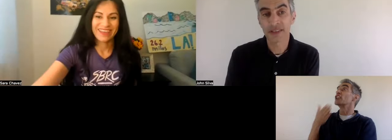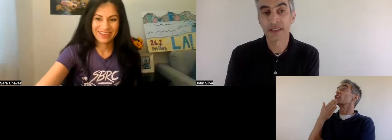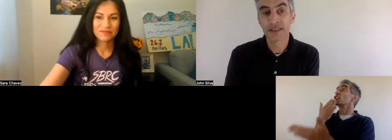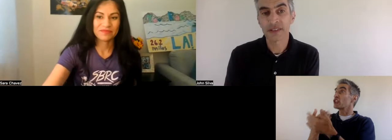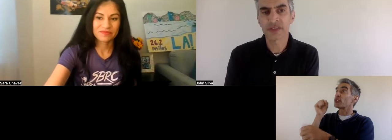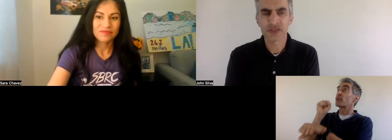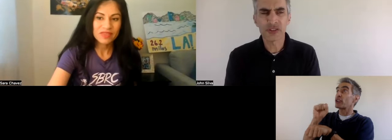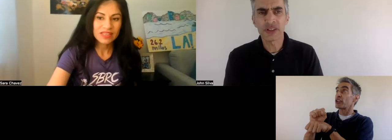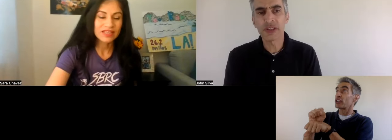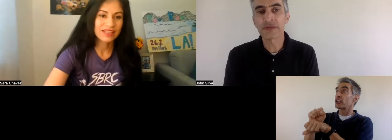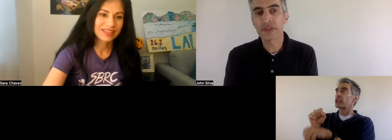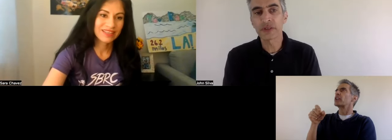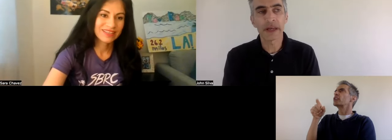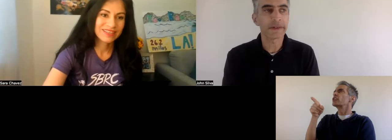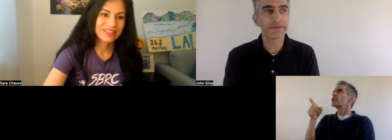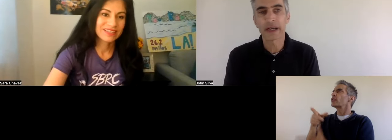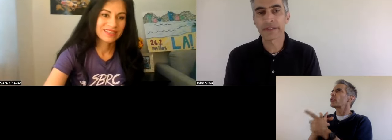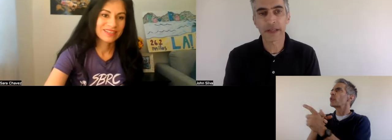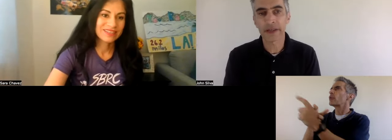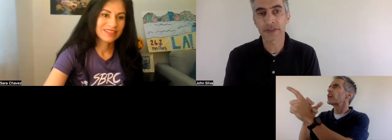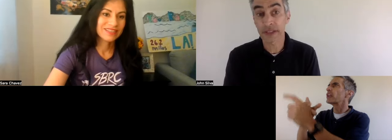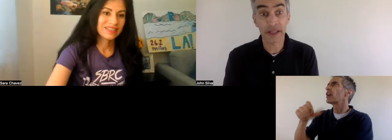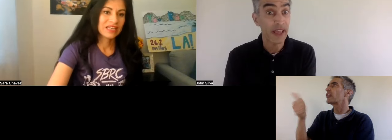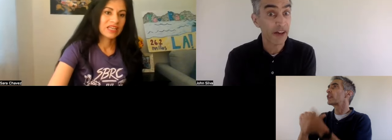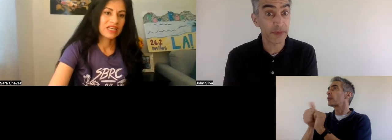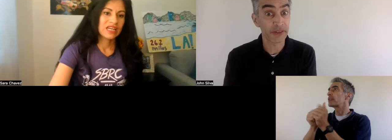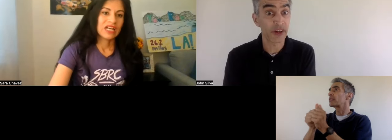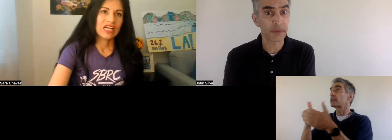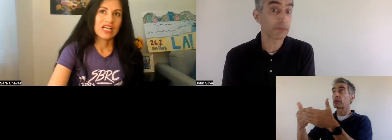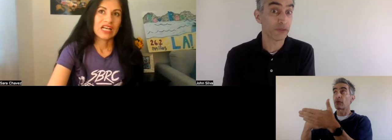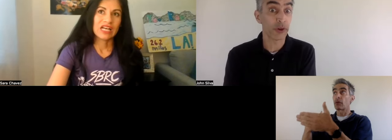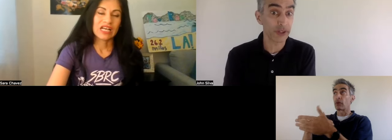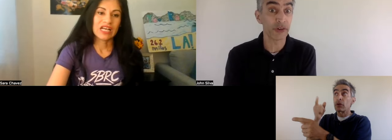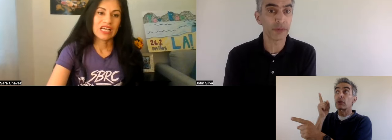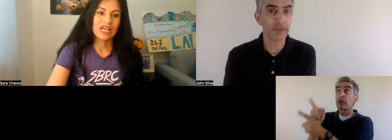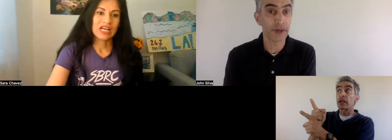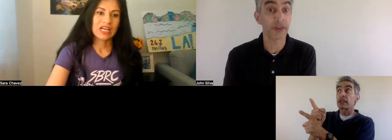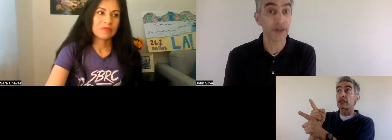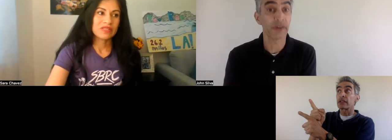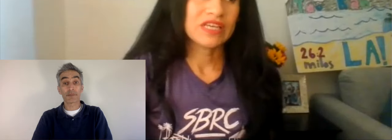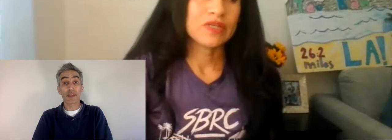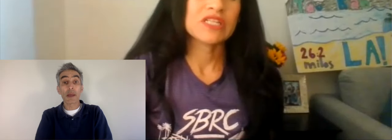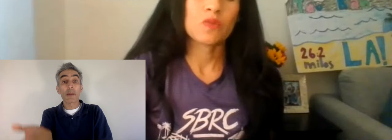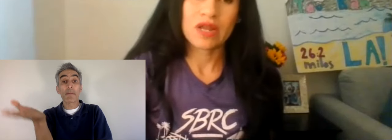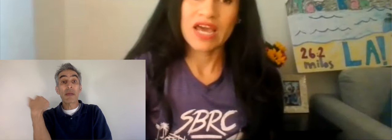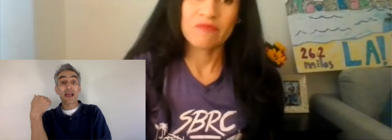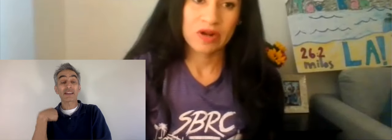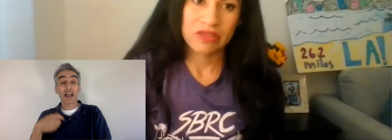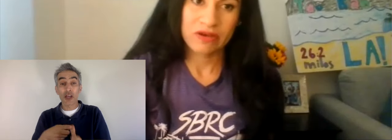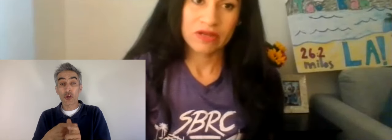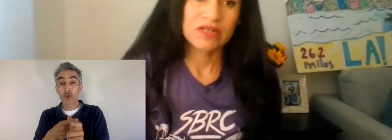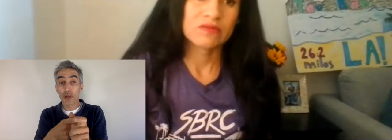That's good. Yeah. That's good. So you did a few like 5Ks or 10Ks, half marathon, like before you did your marathon. It was just one